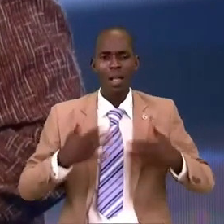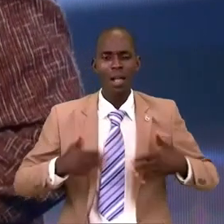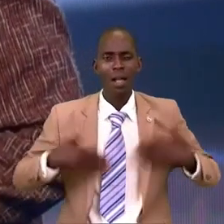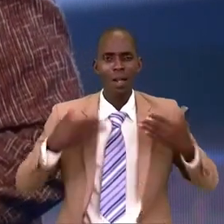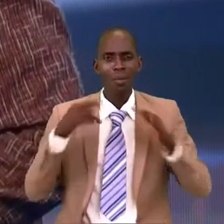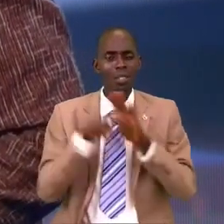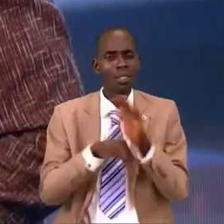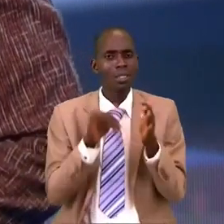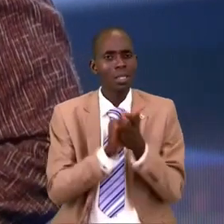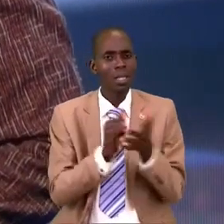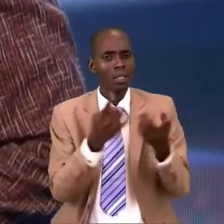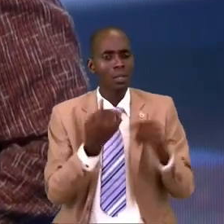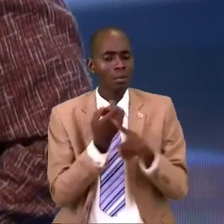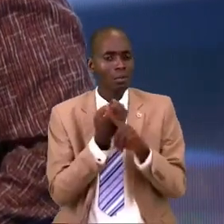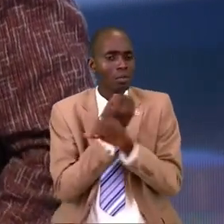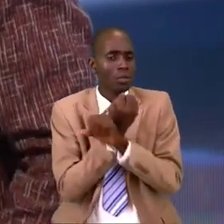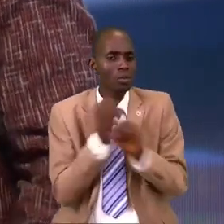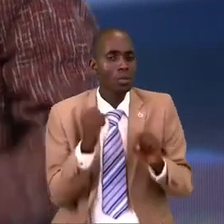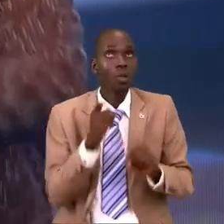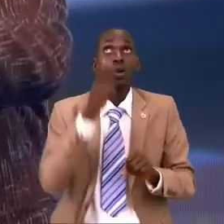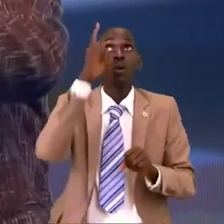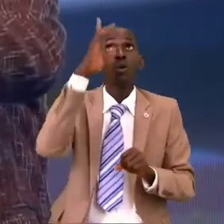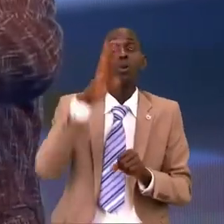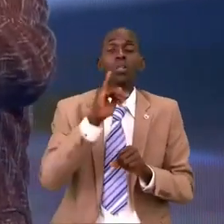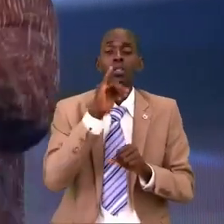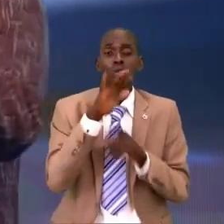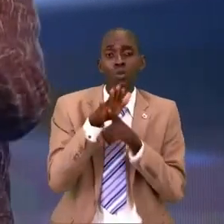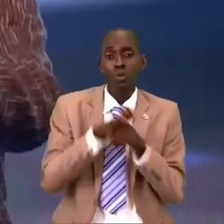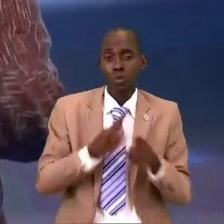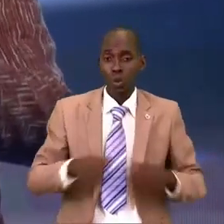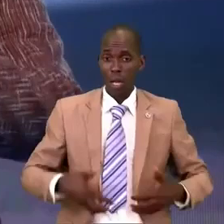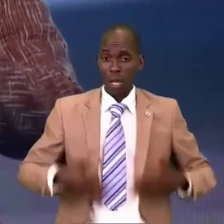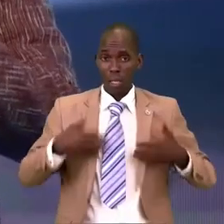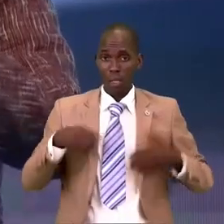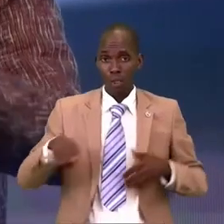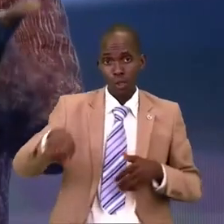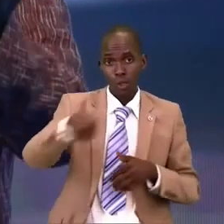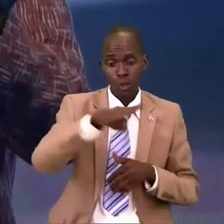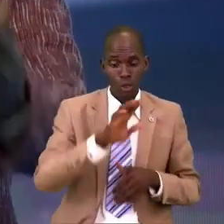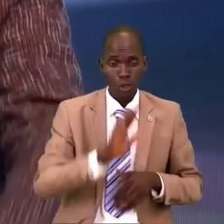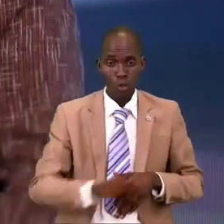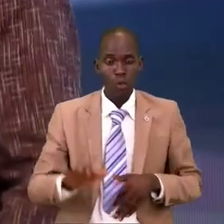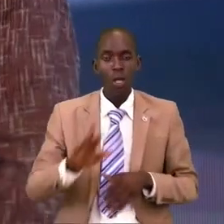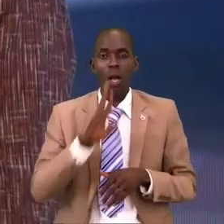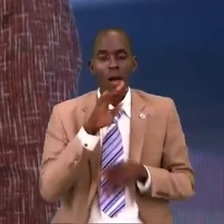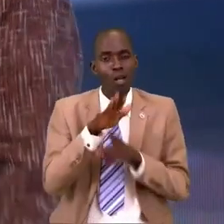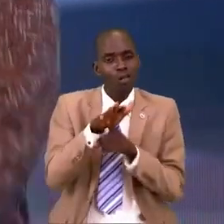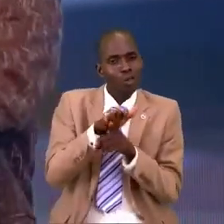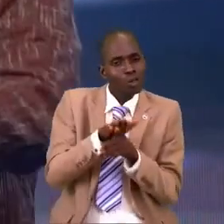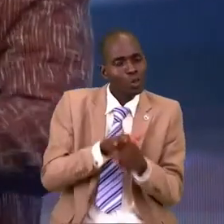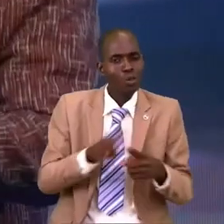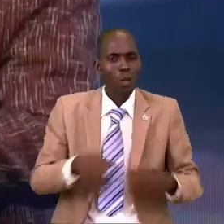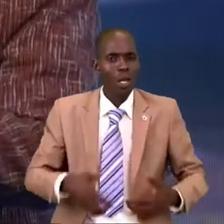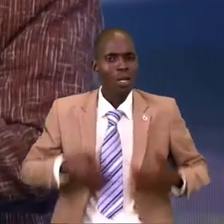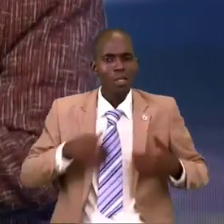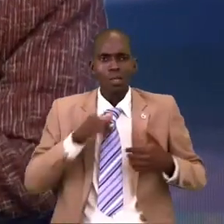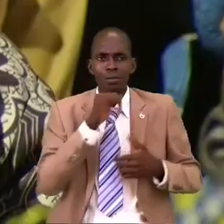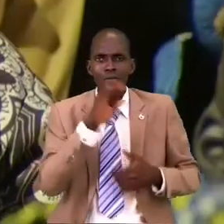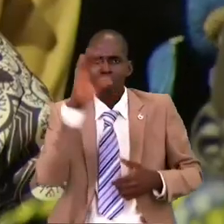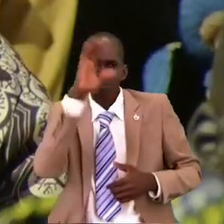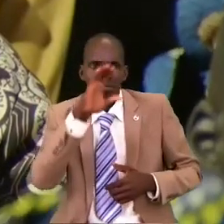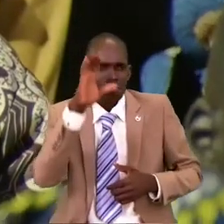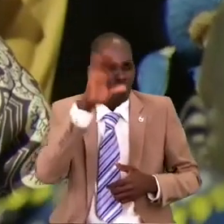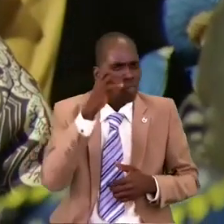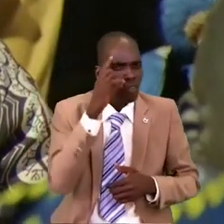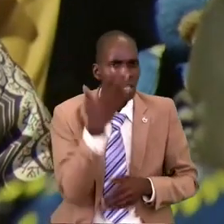not looking for things and for people to be angry at. It says, it's plenteous in mercy. It's